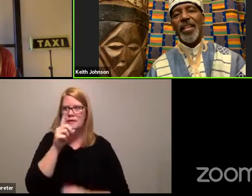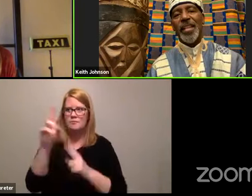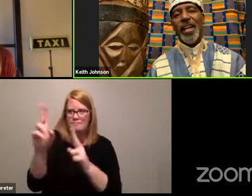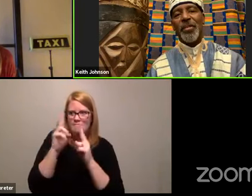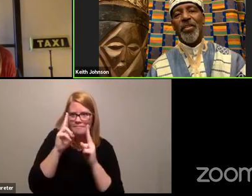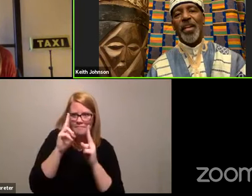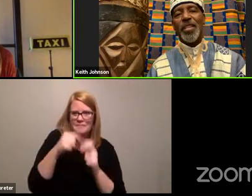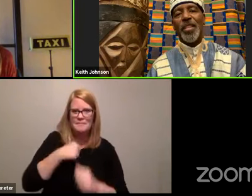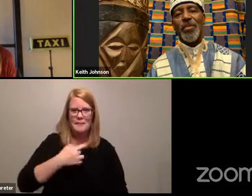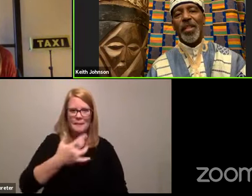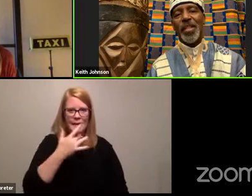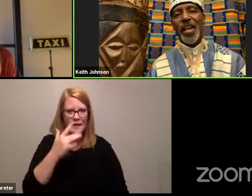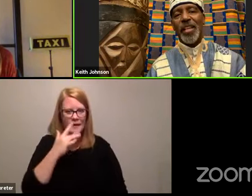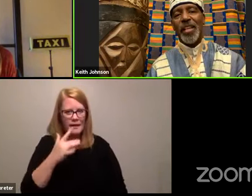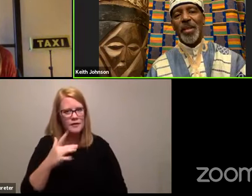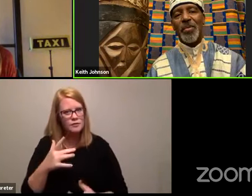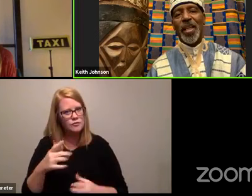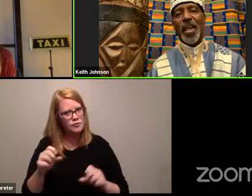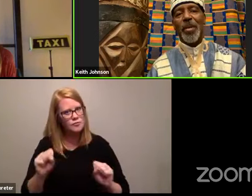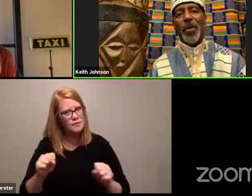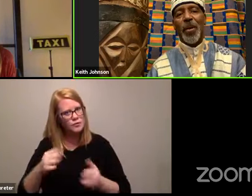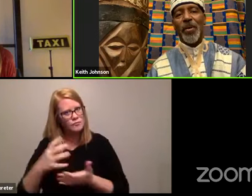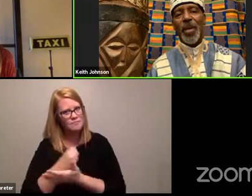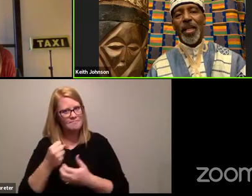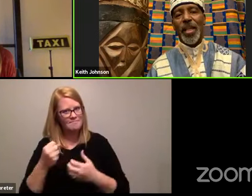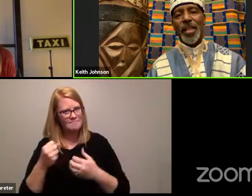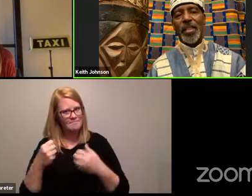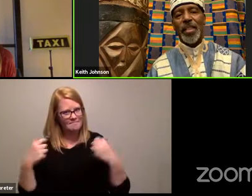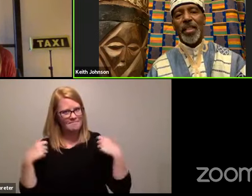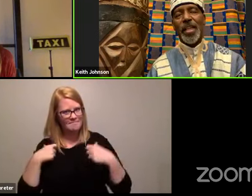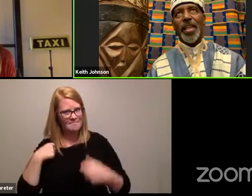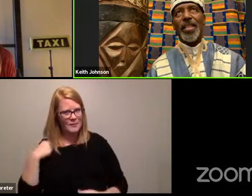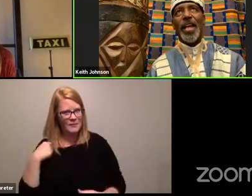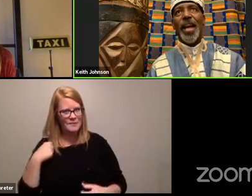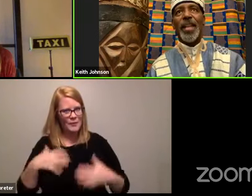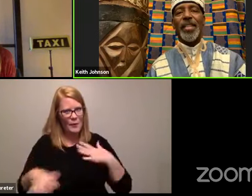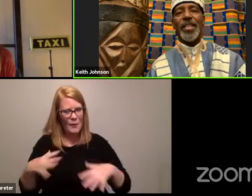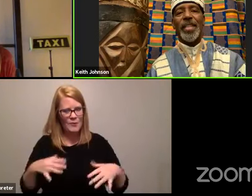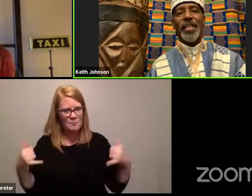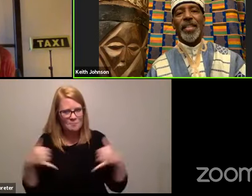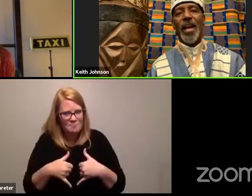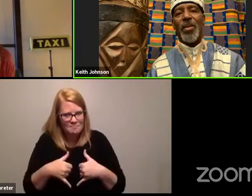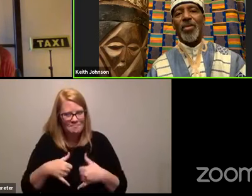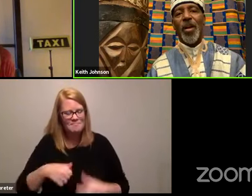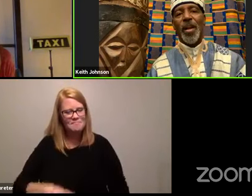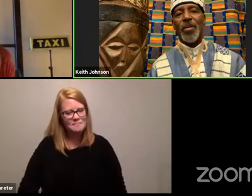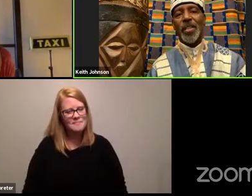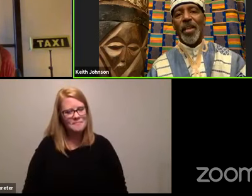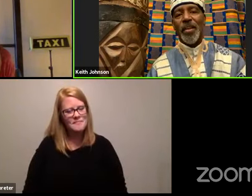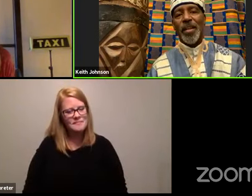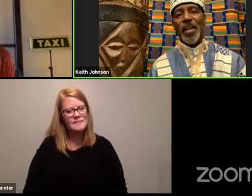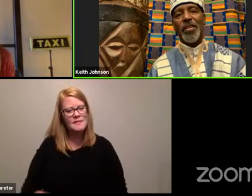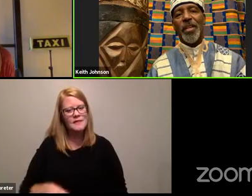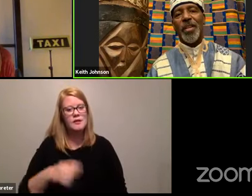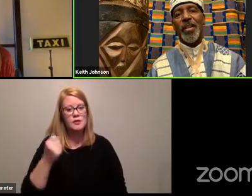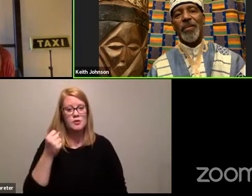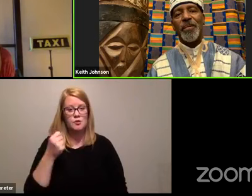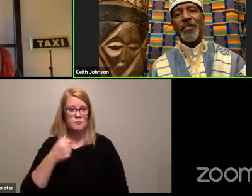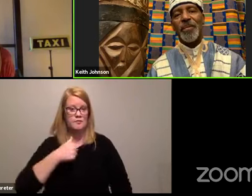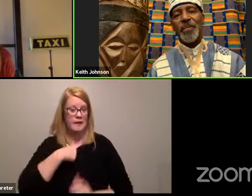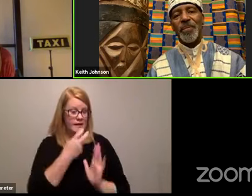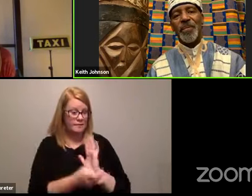that I found something that became part of my niche because I got into textiles while I was there in